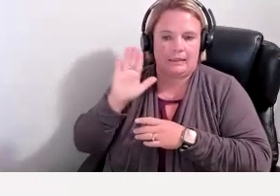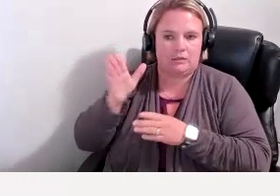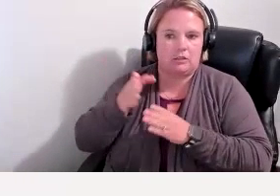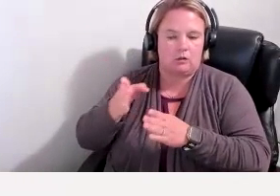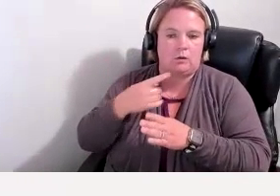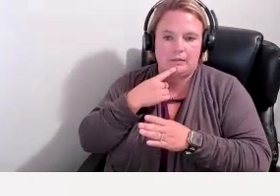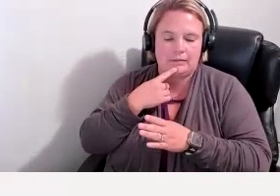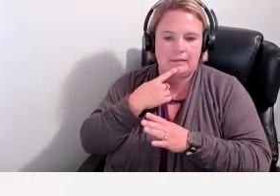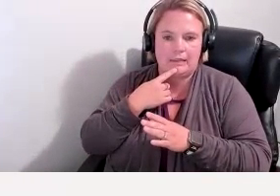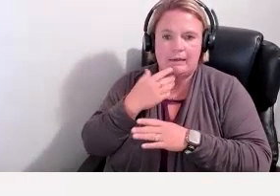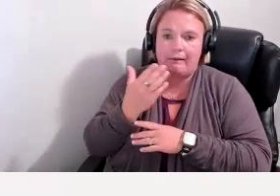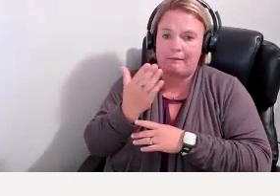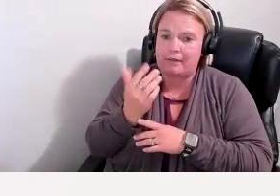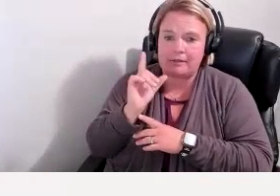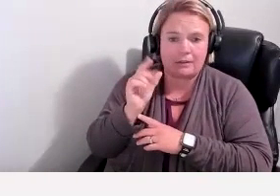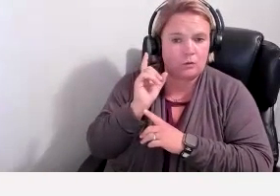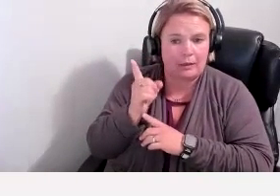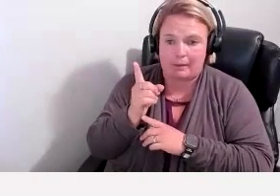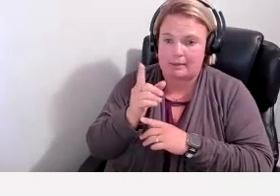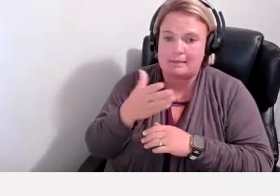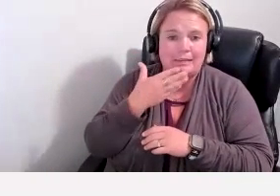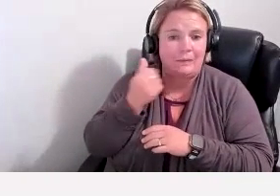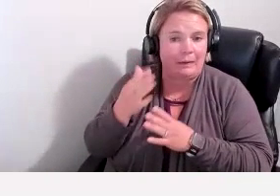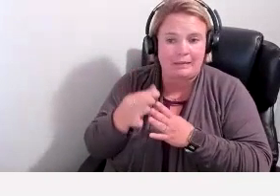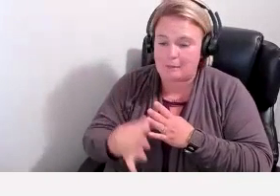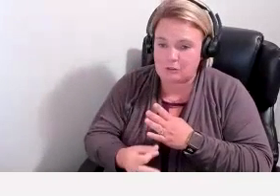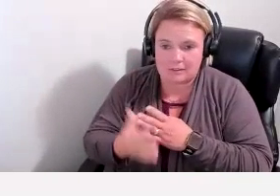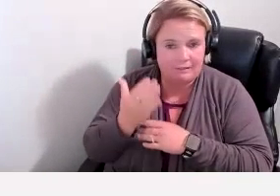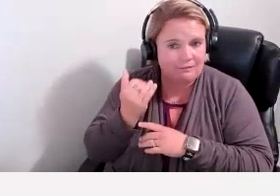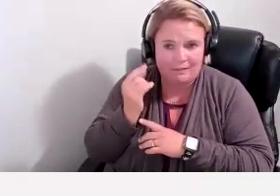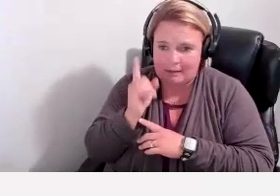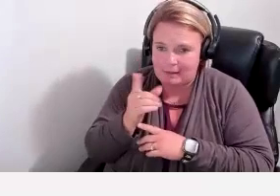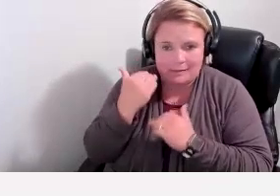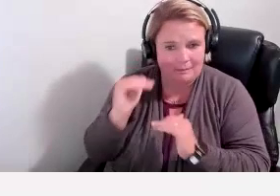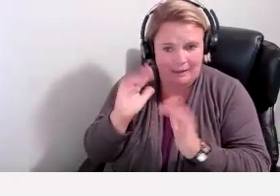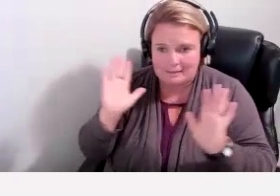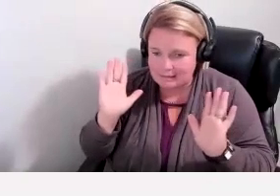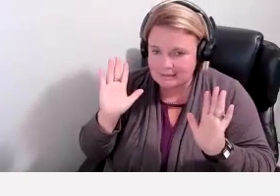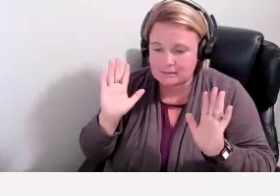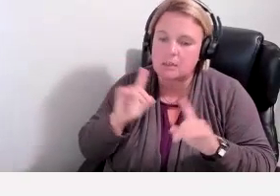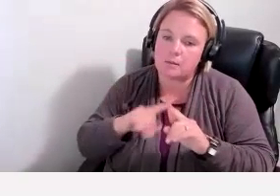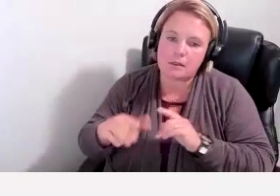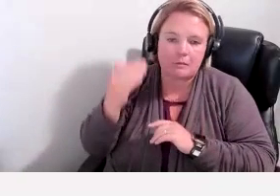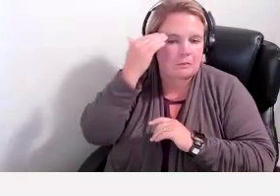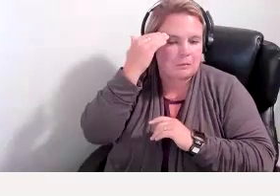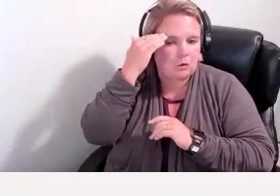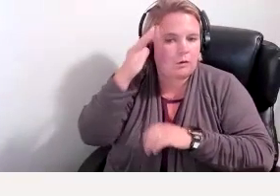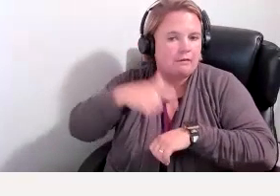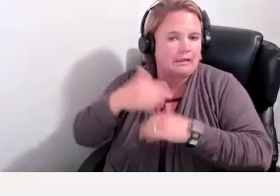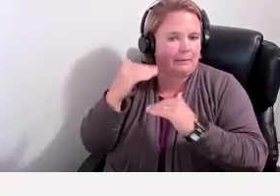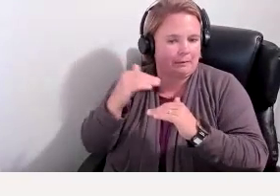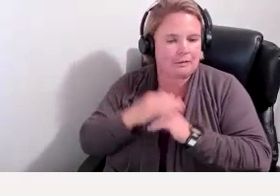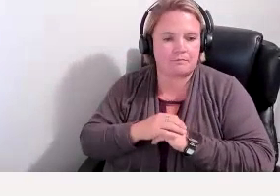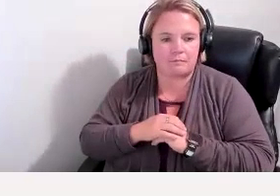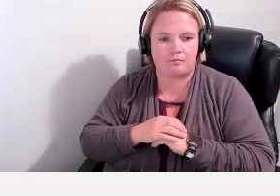look, 15 to 20 minutes is your best chunk here. But just to be aware of that. You also